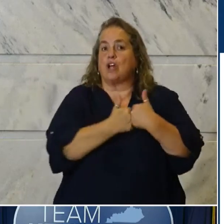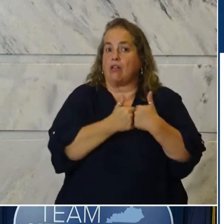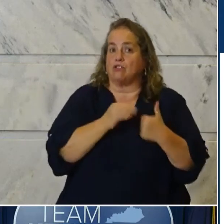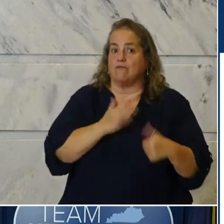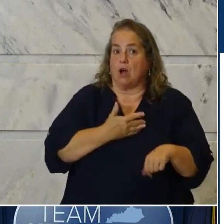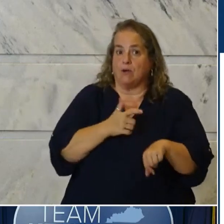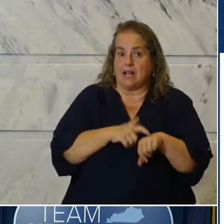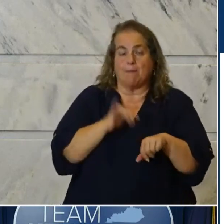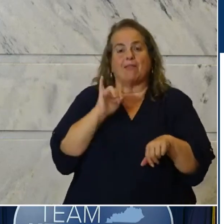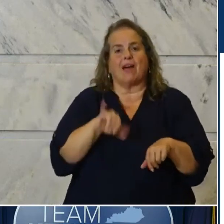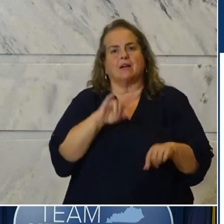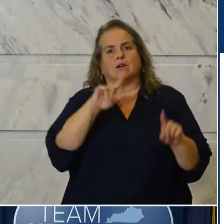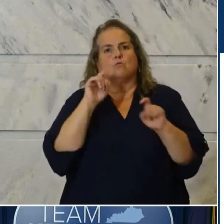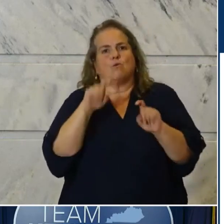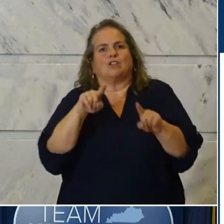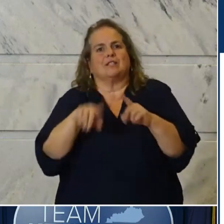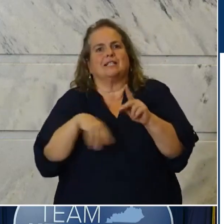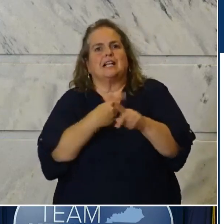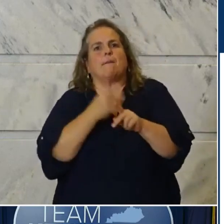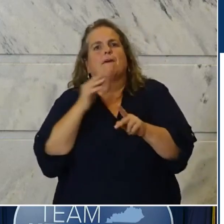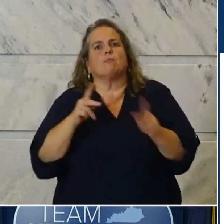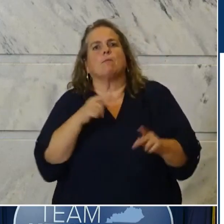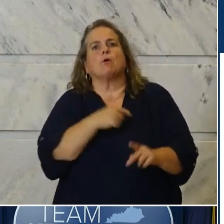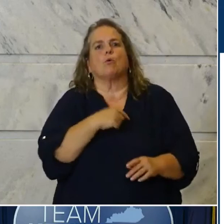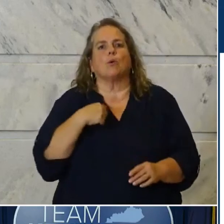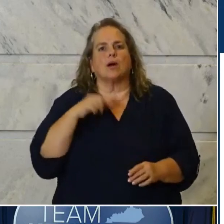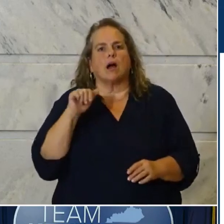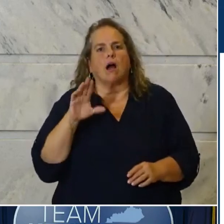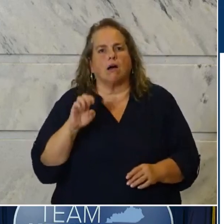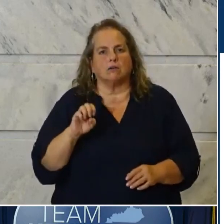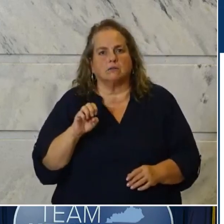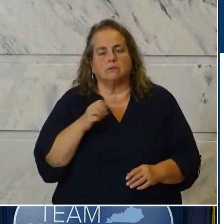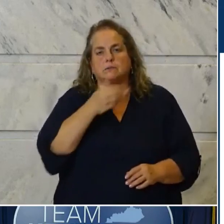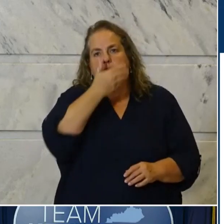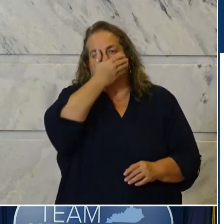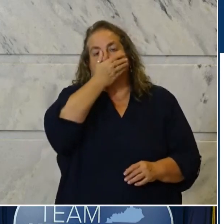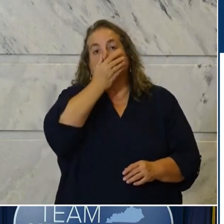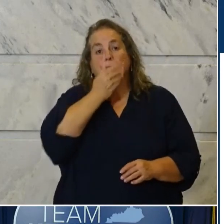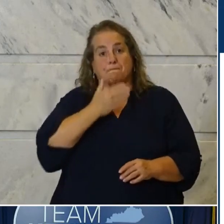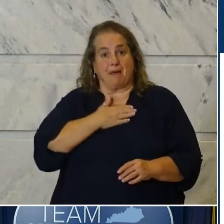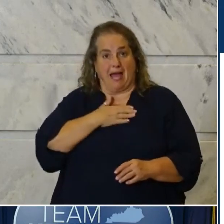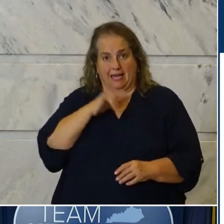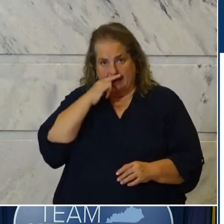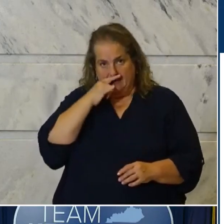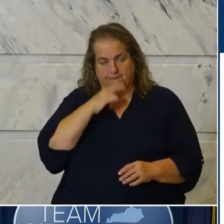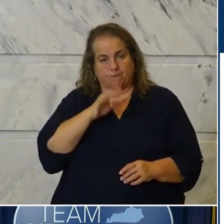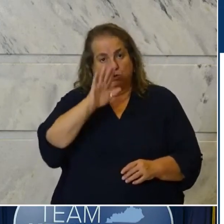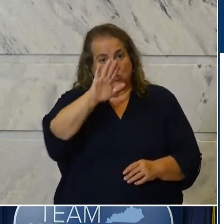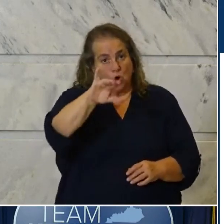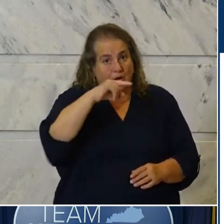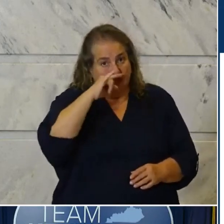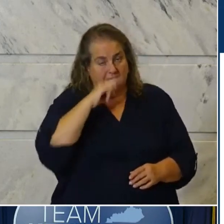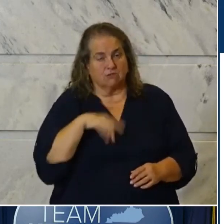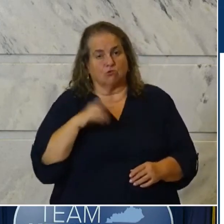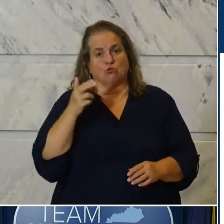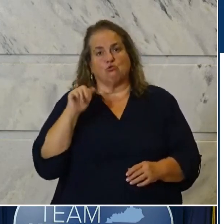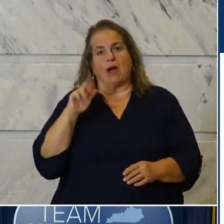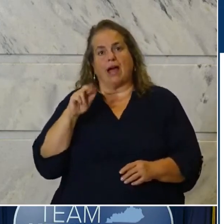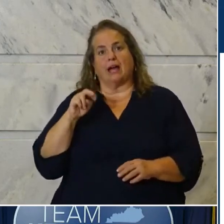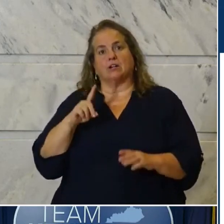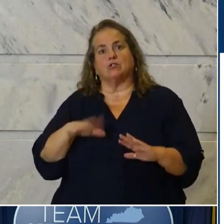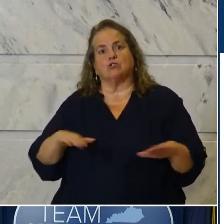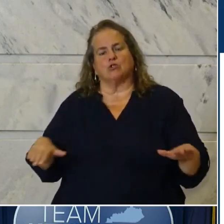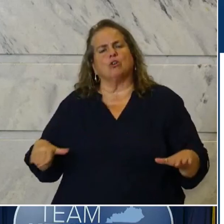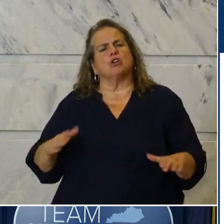questions the type of people that we are. My kids, your kids and grandkids deserve a Commonwealth not just free of